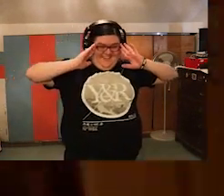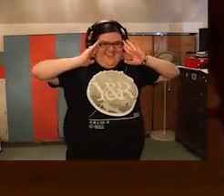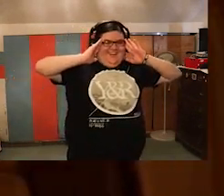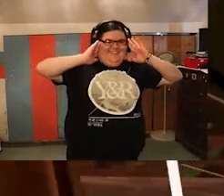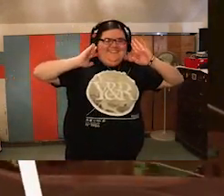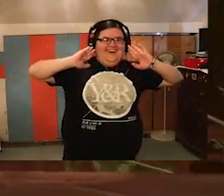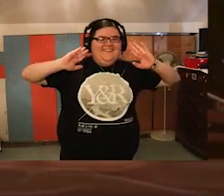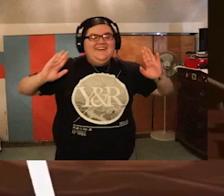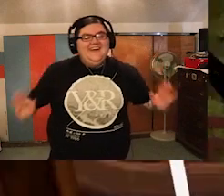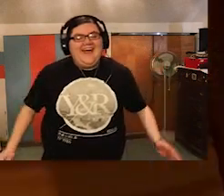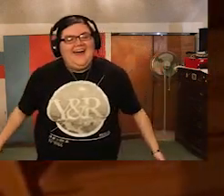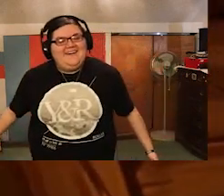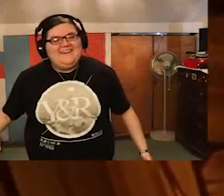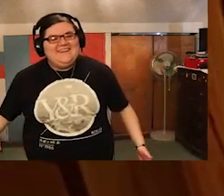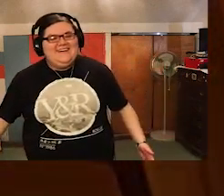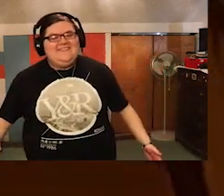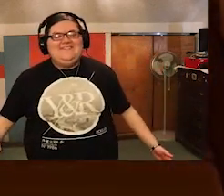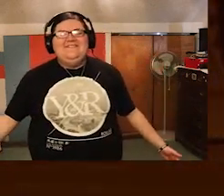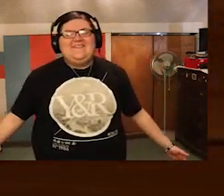stunk the whole time.